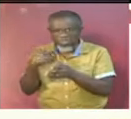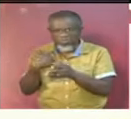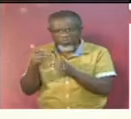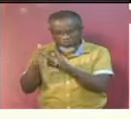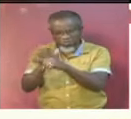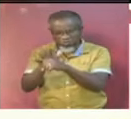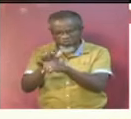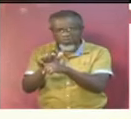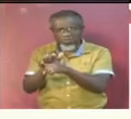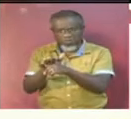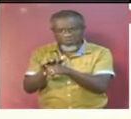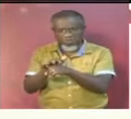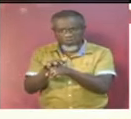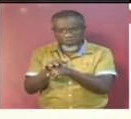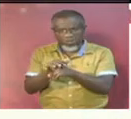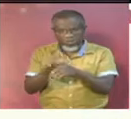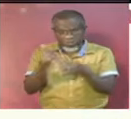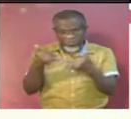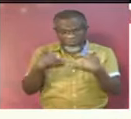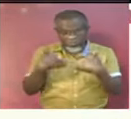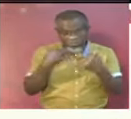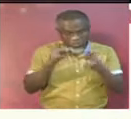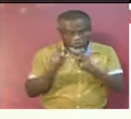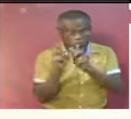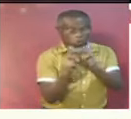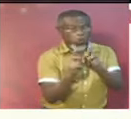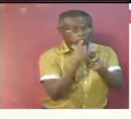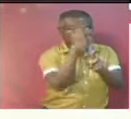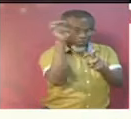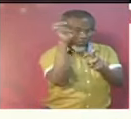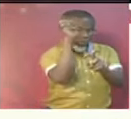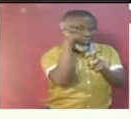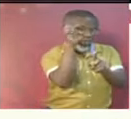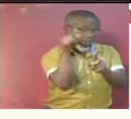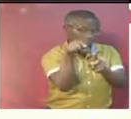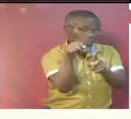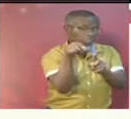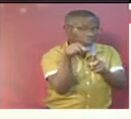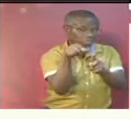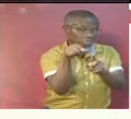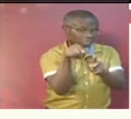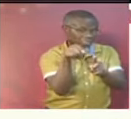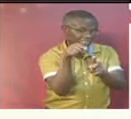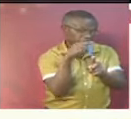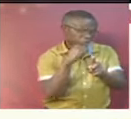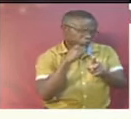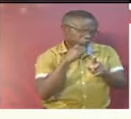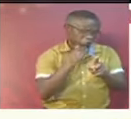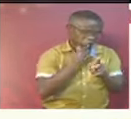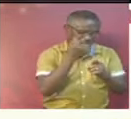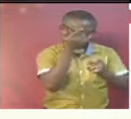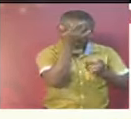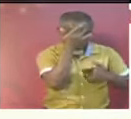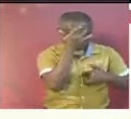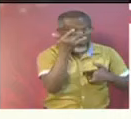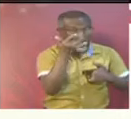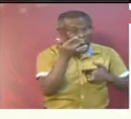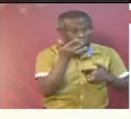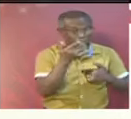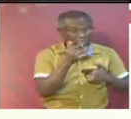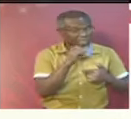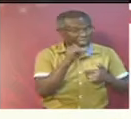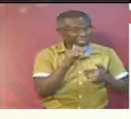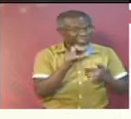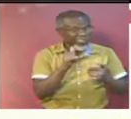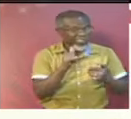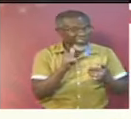and emergency systems within the public hospitals and were severely ill and therefore did not survive the